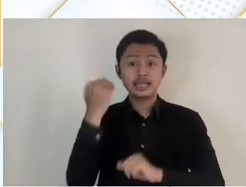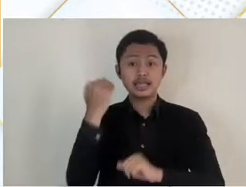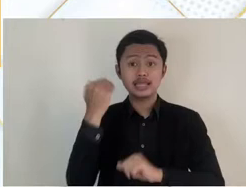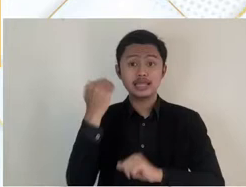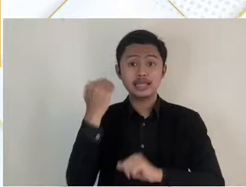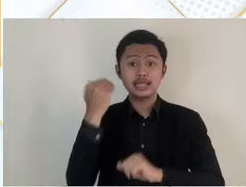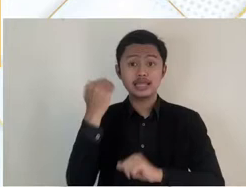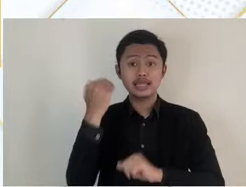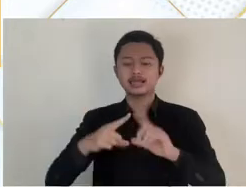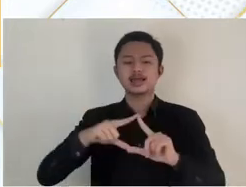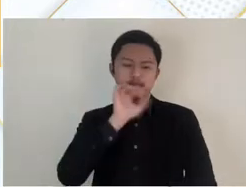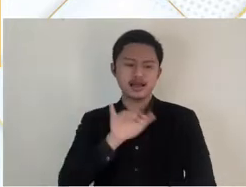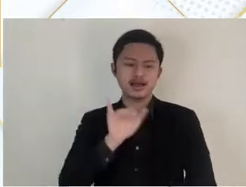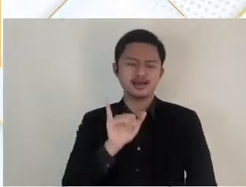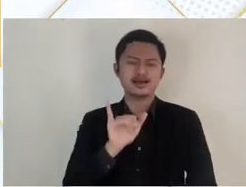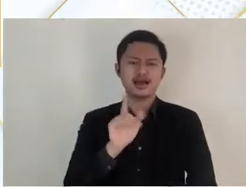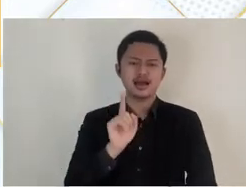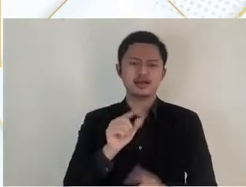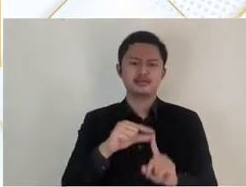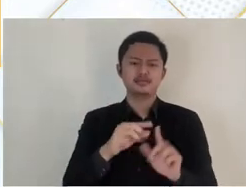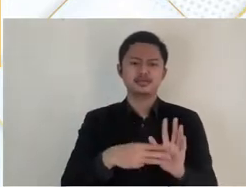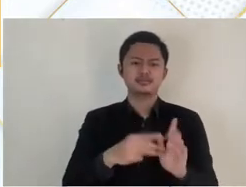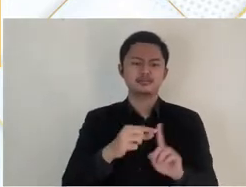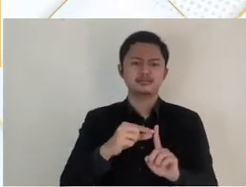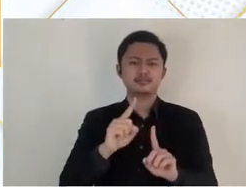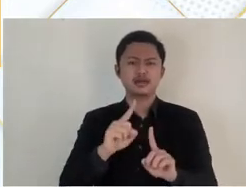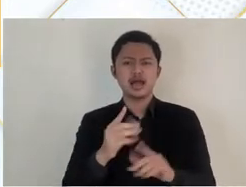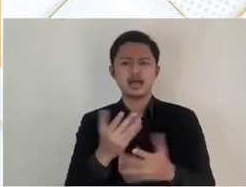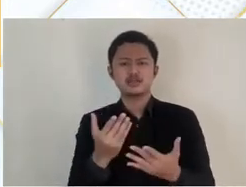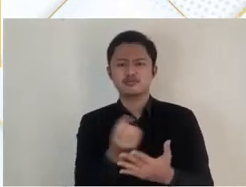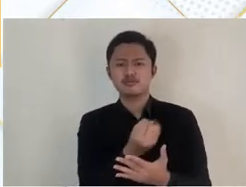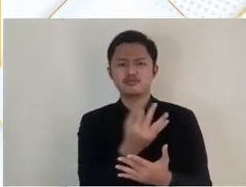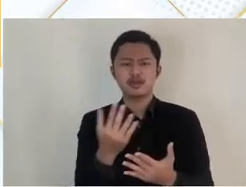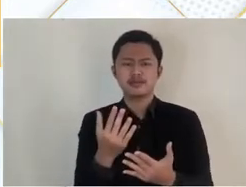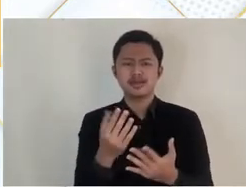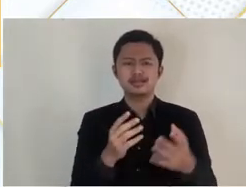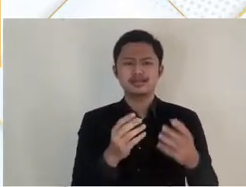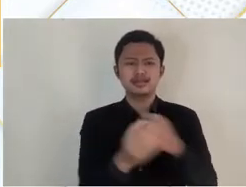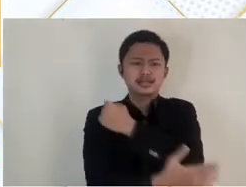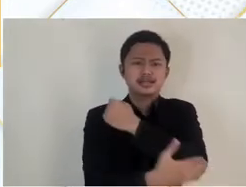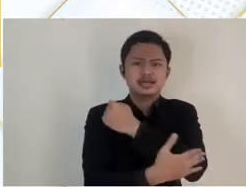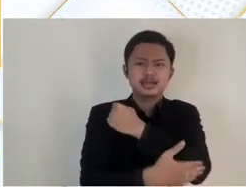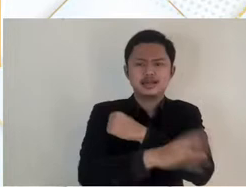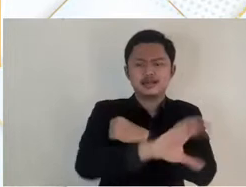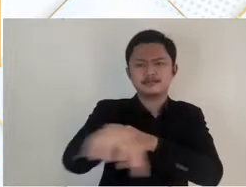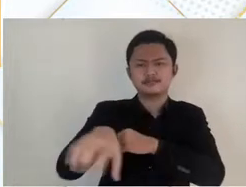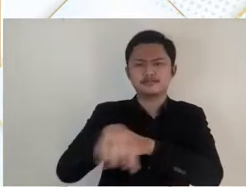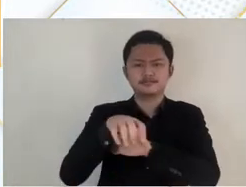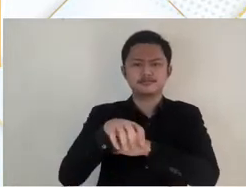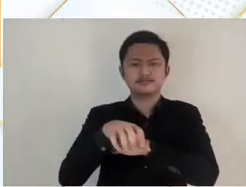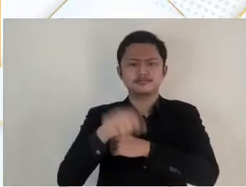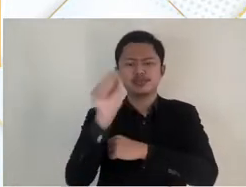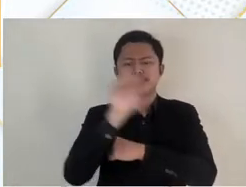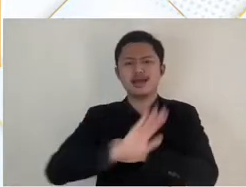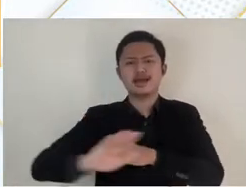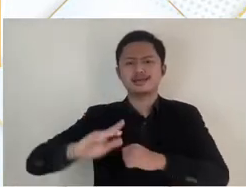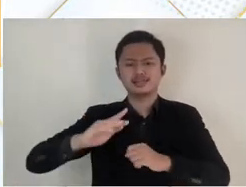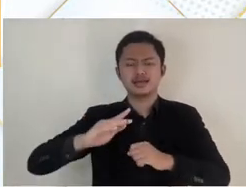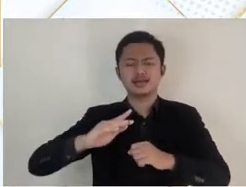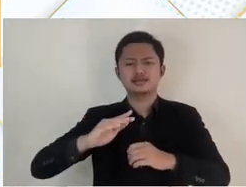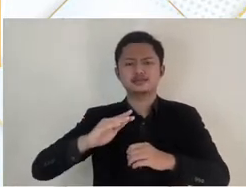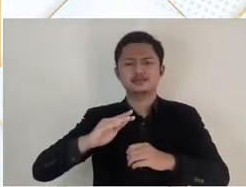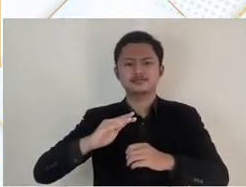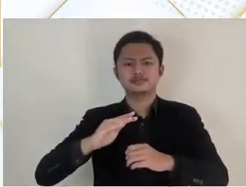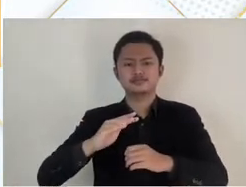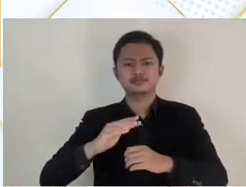But there's also another sectoral body that is working in the region, and that is the ASEAN Minister Meeting on Transnational Crime, which